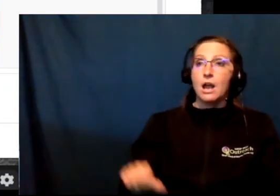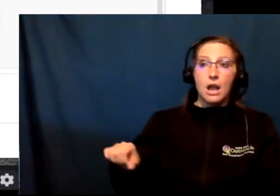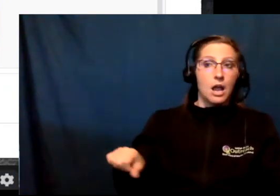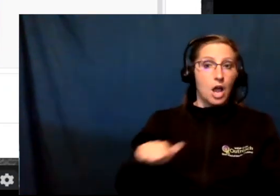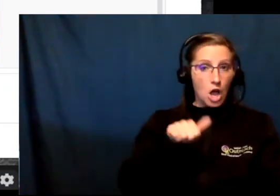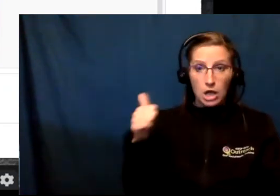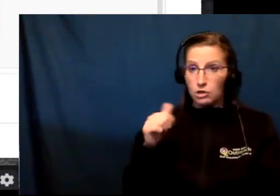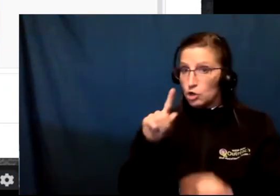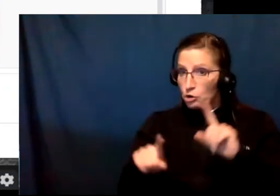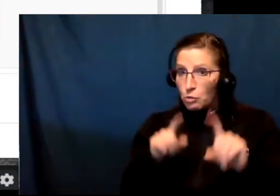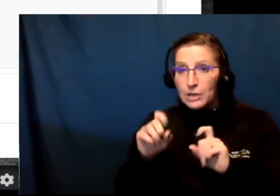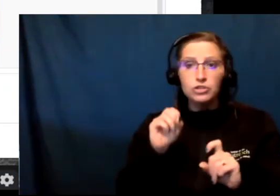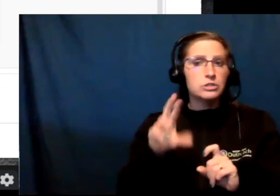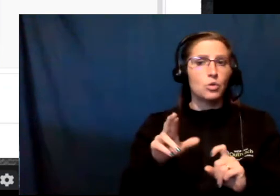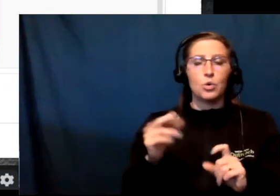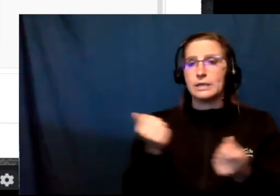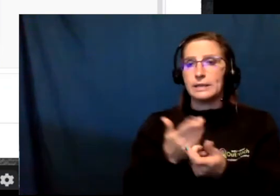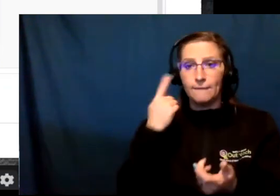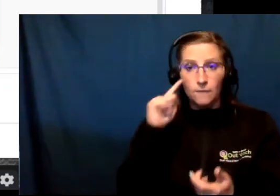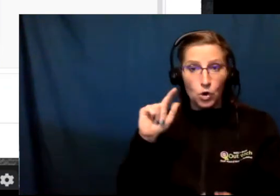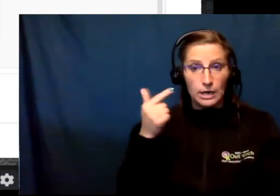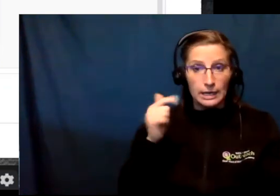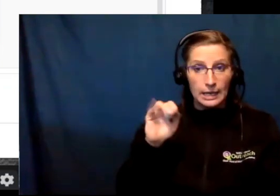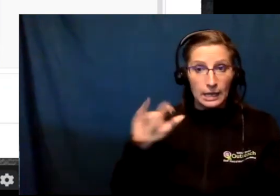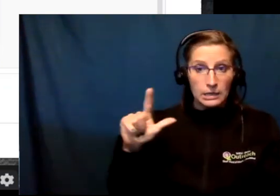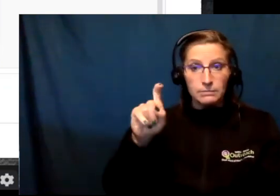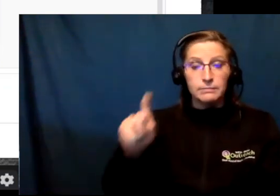else have any questions for Gail?